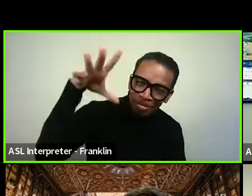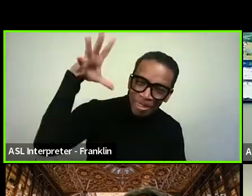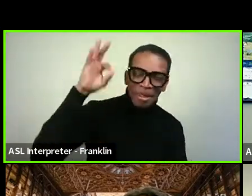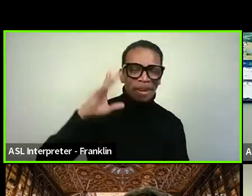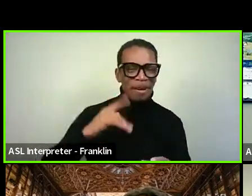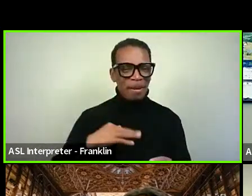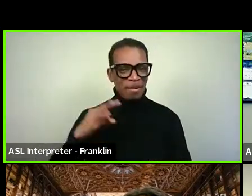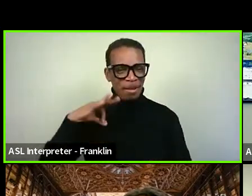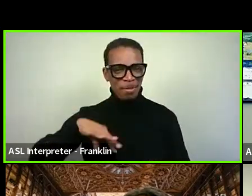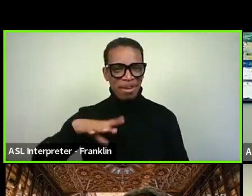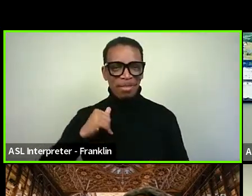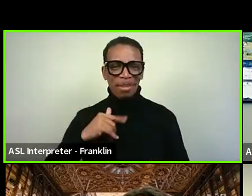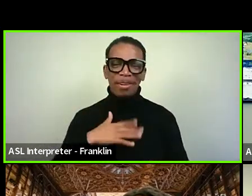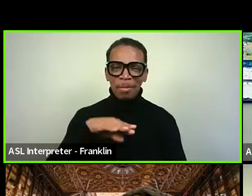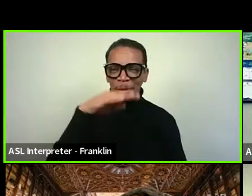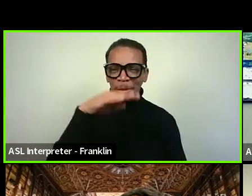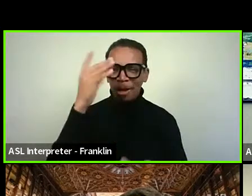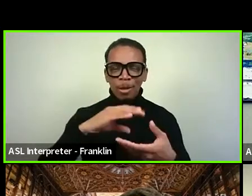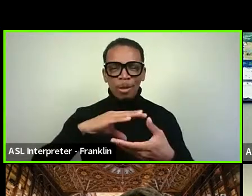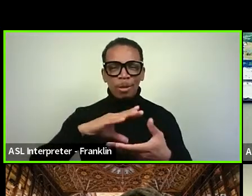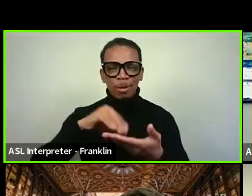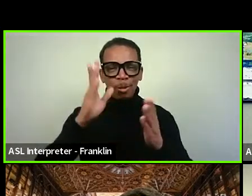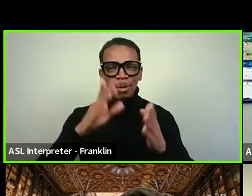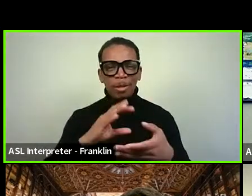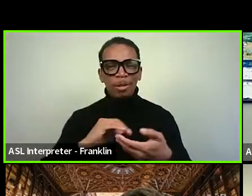benefit of Black student unions.